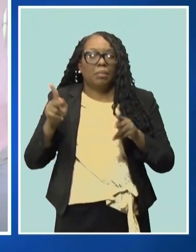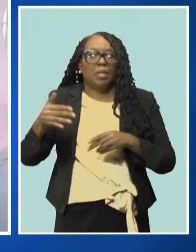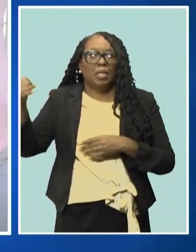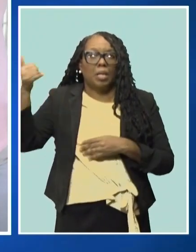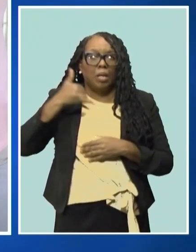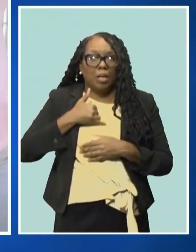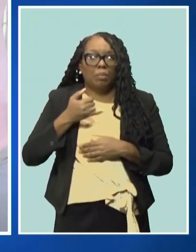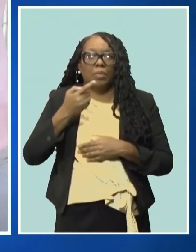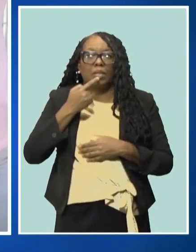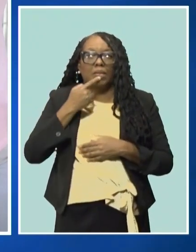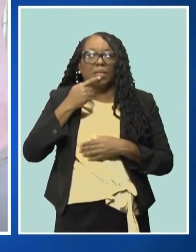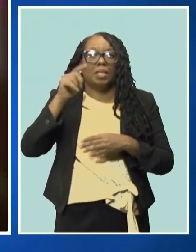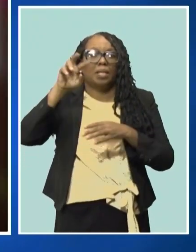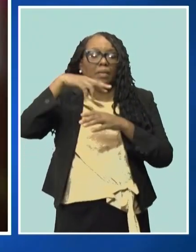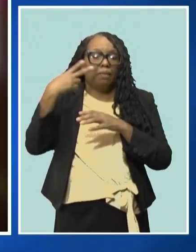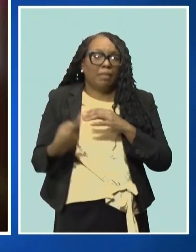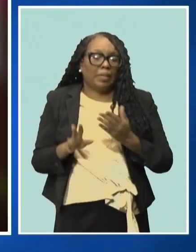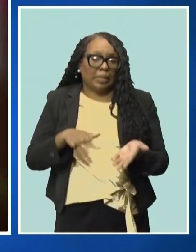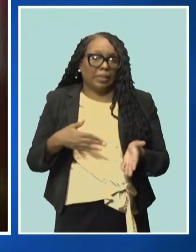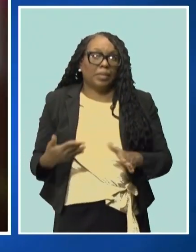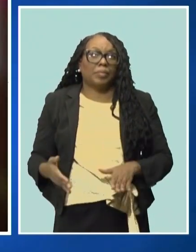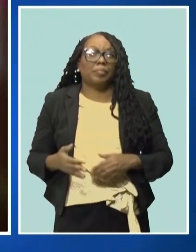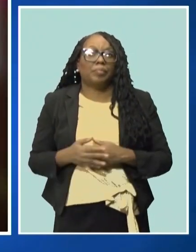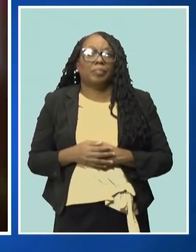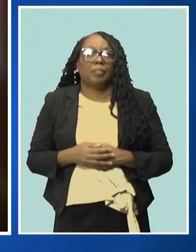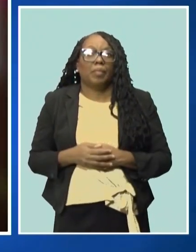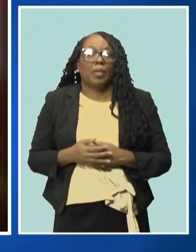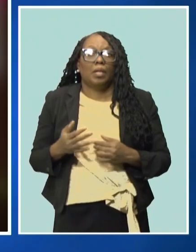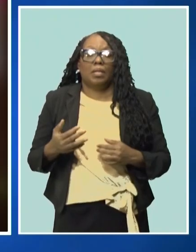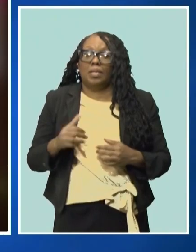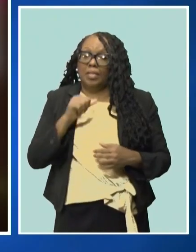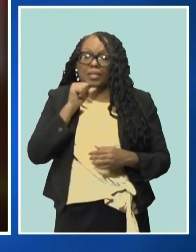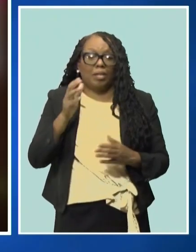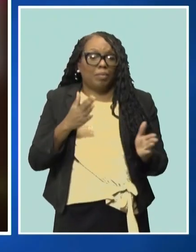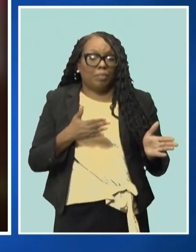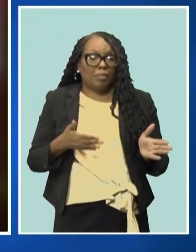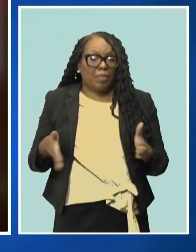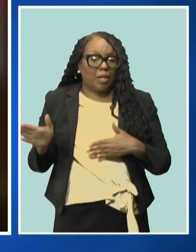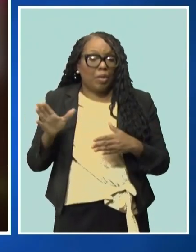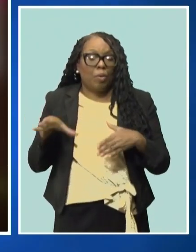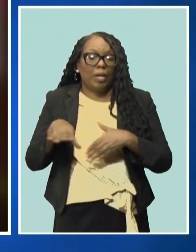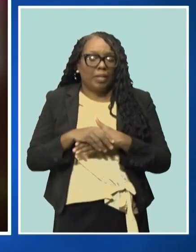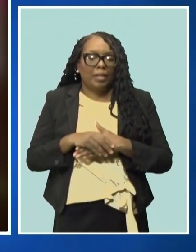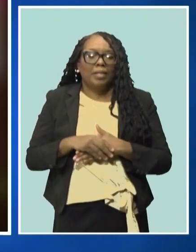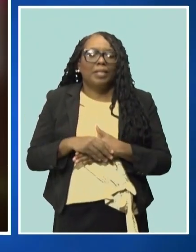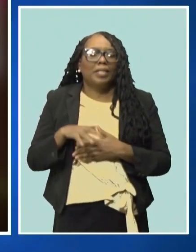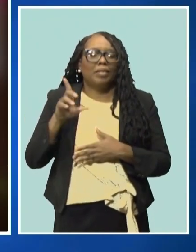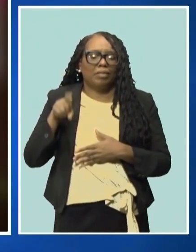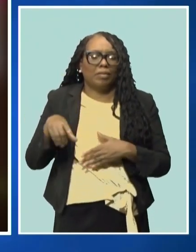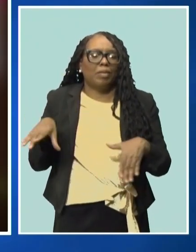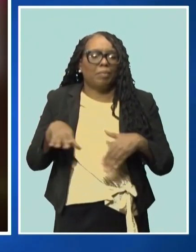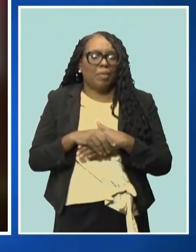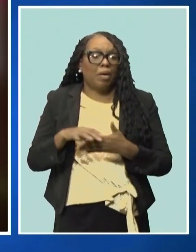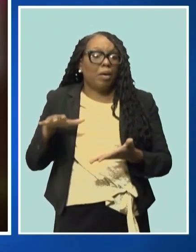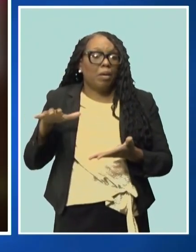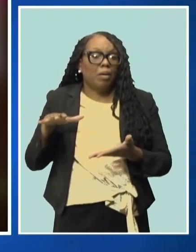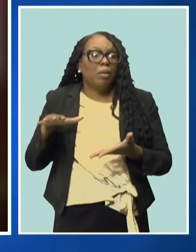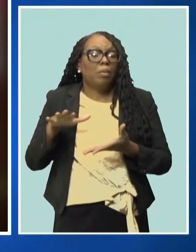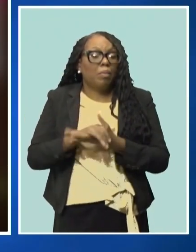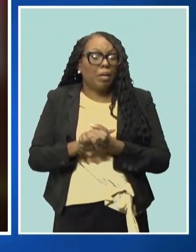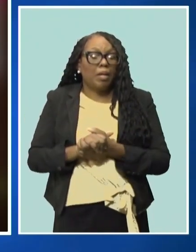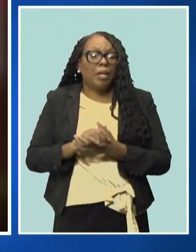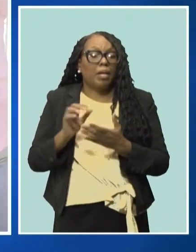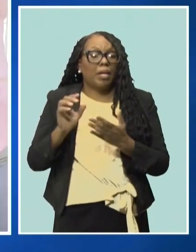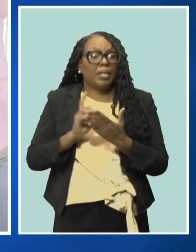a scaffold. Now, instead of planning their wedding, scheduled for December, Miss Dublin now has to plan her